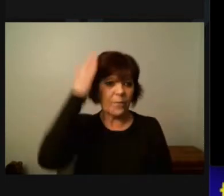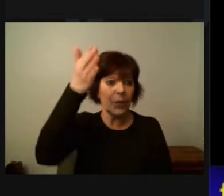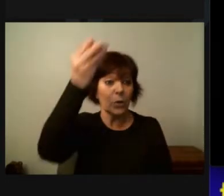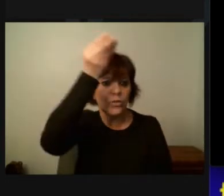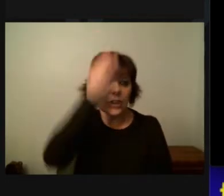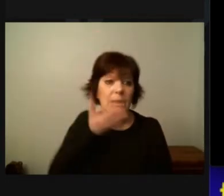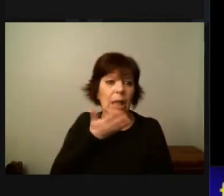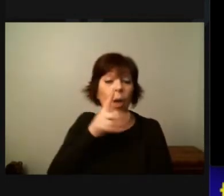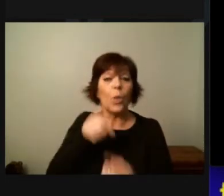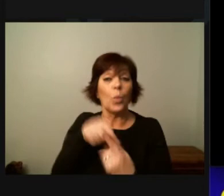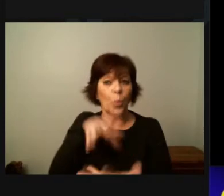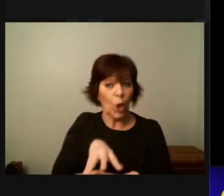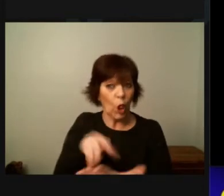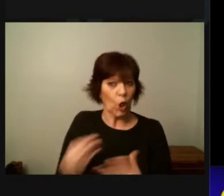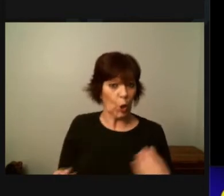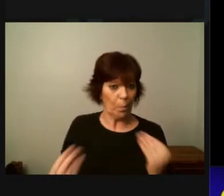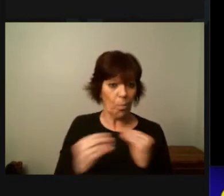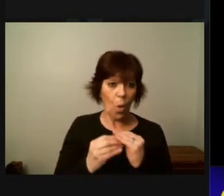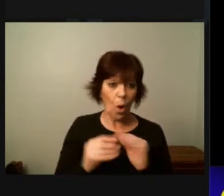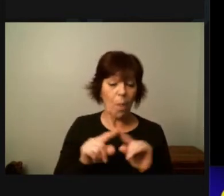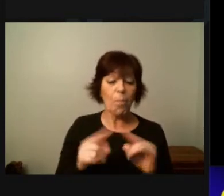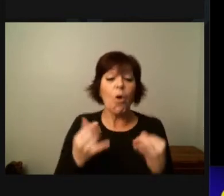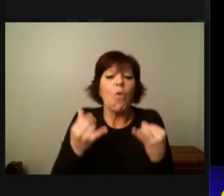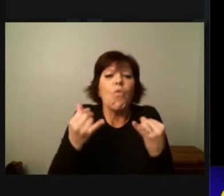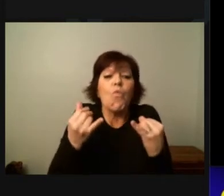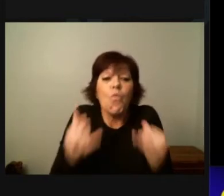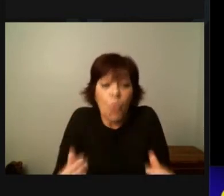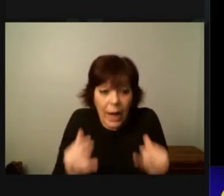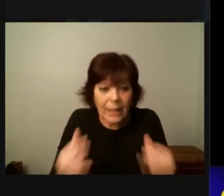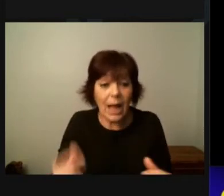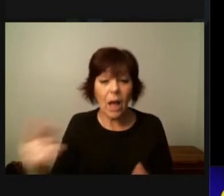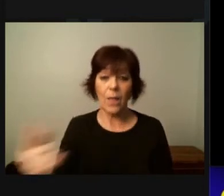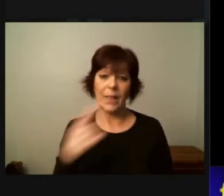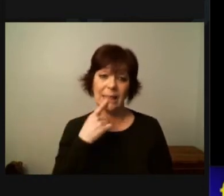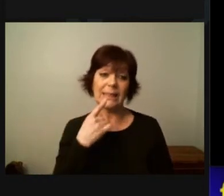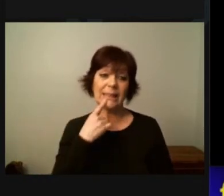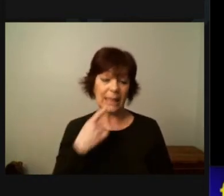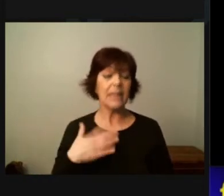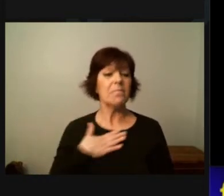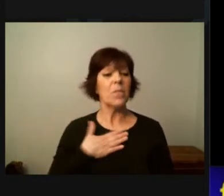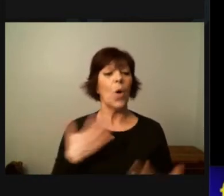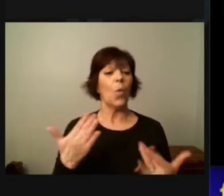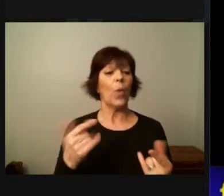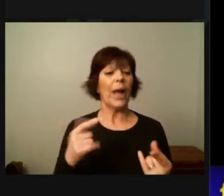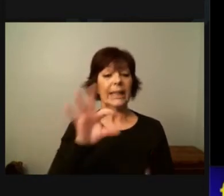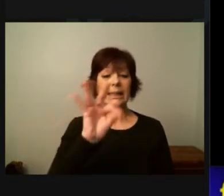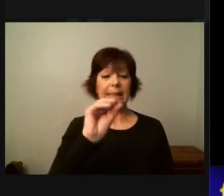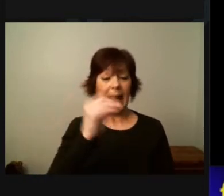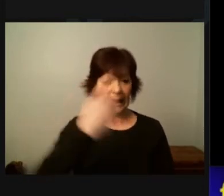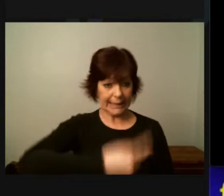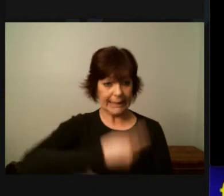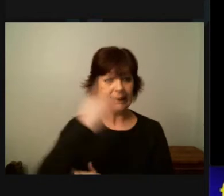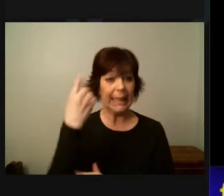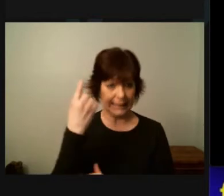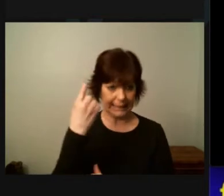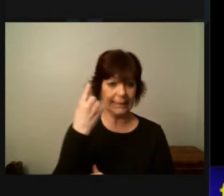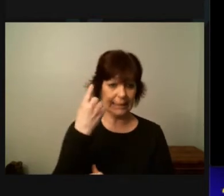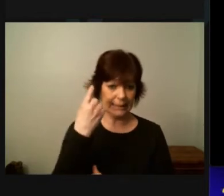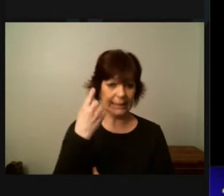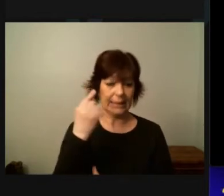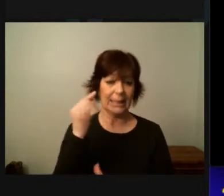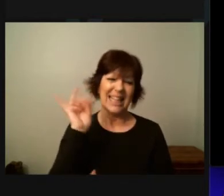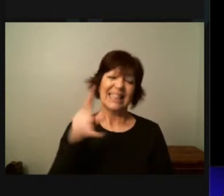we learn more about this disease and how the vaccines work, or it may not. Again, that's one of the things